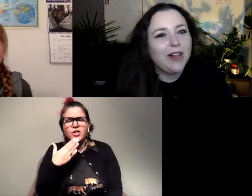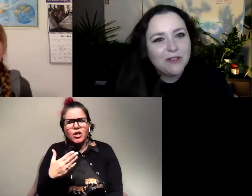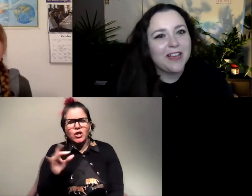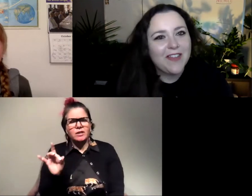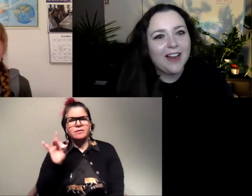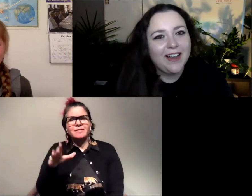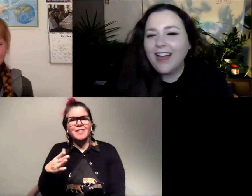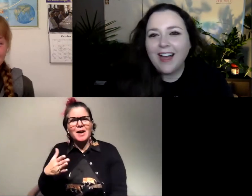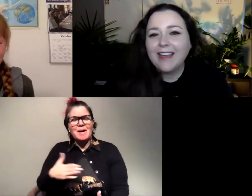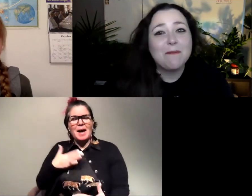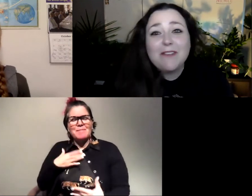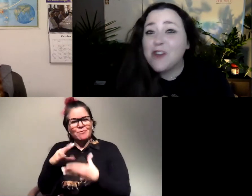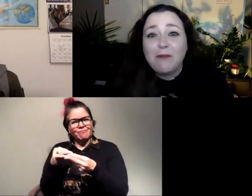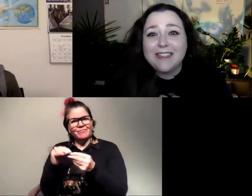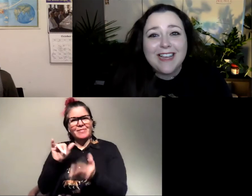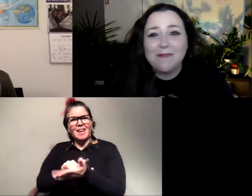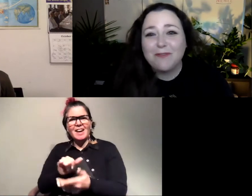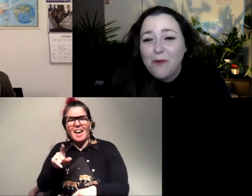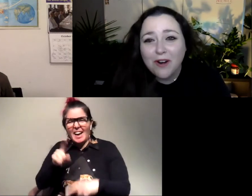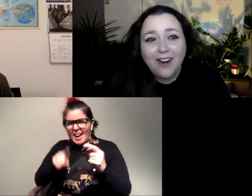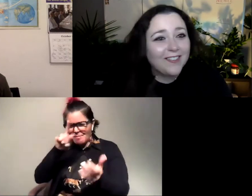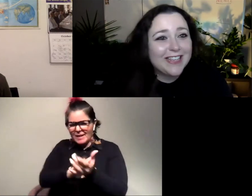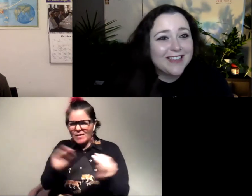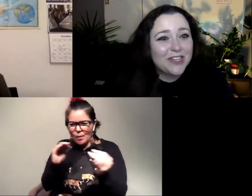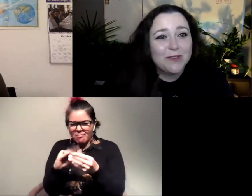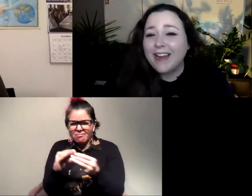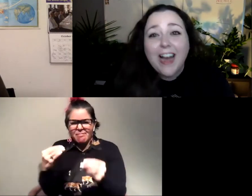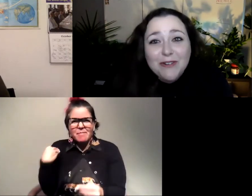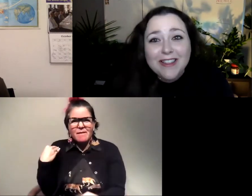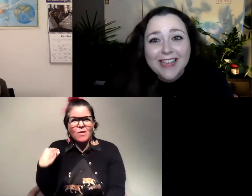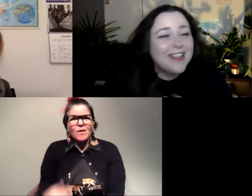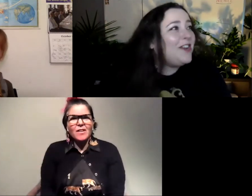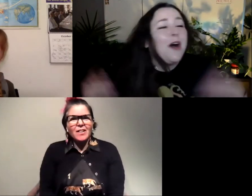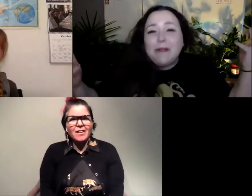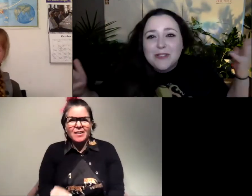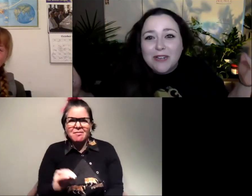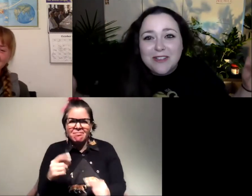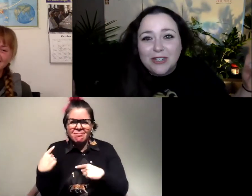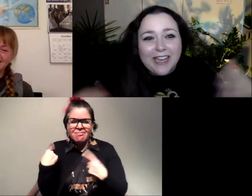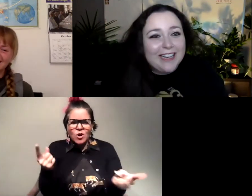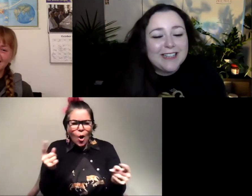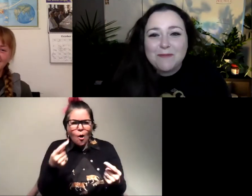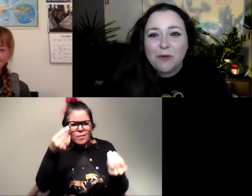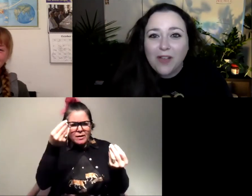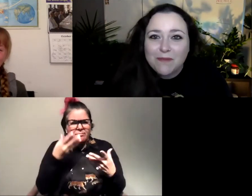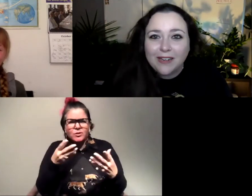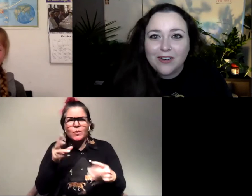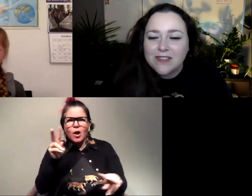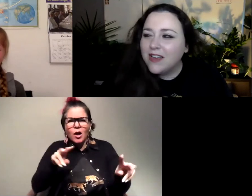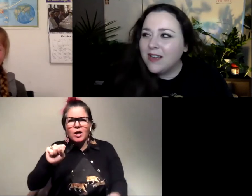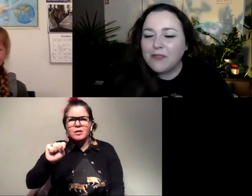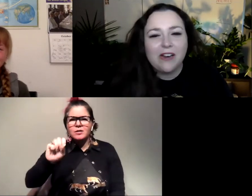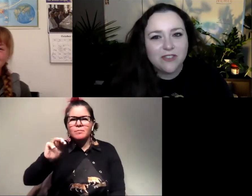so glad you said that. I can't believe no one said that before on these sessions. No one's told us to look at smooth